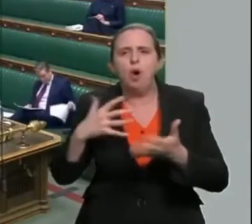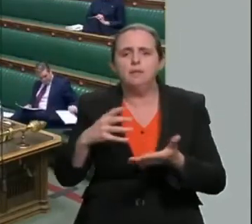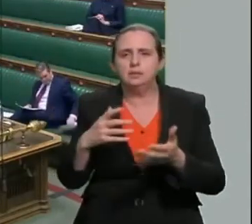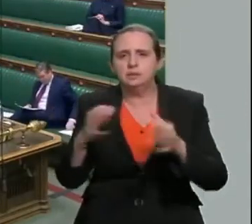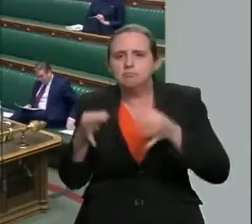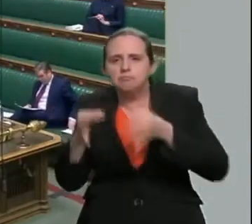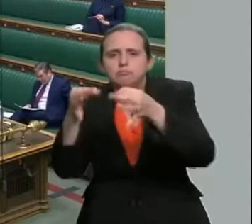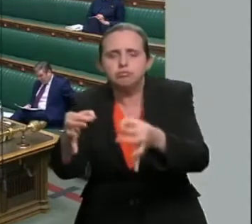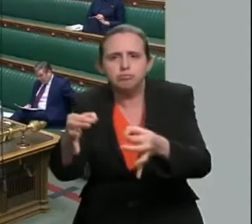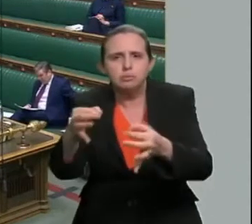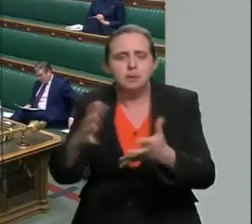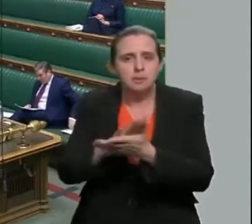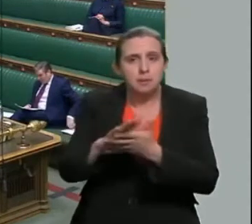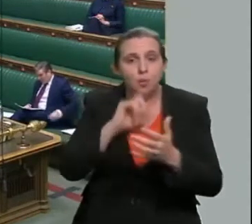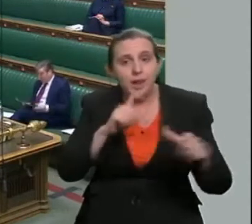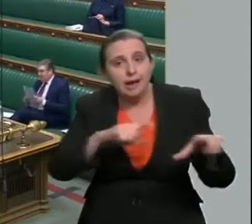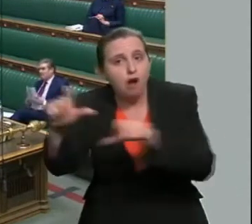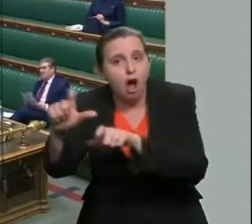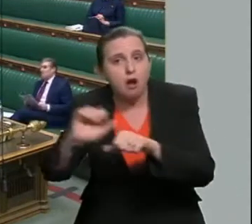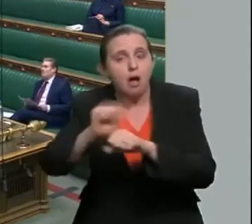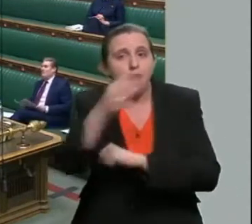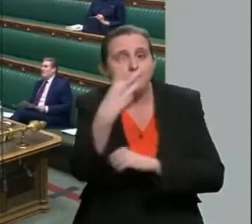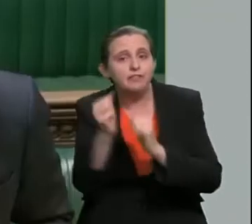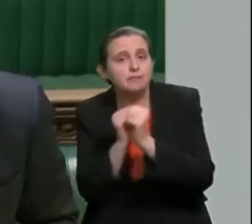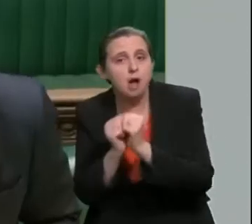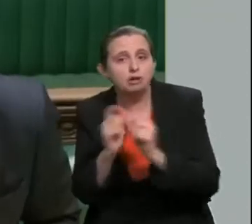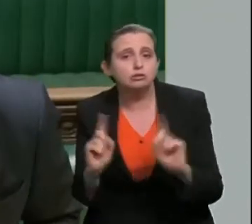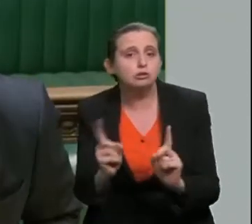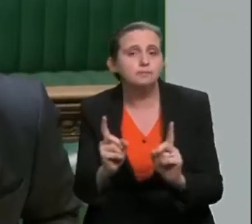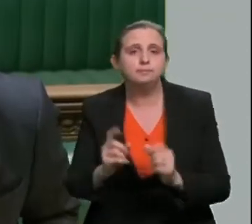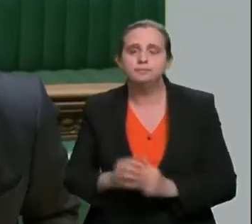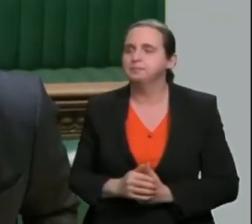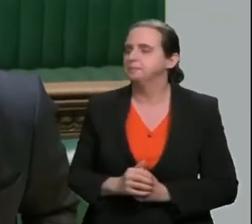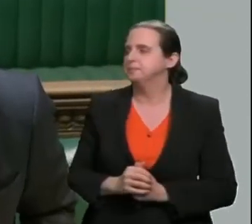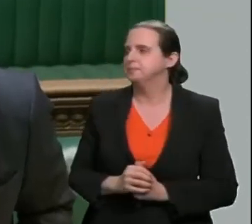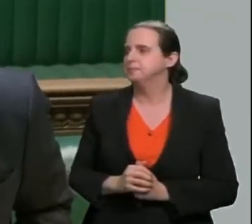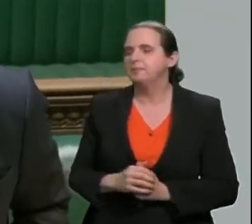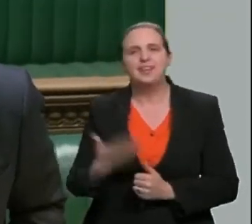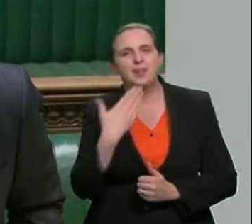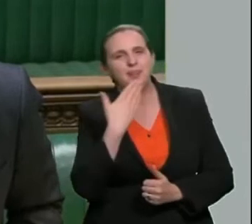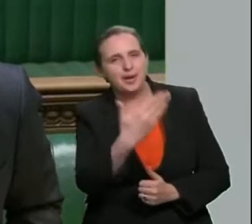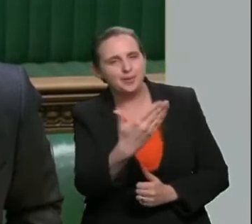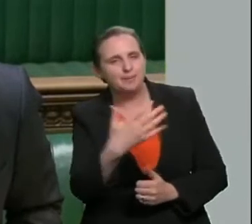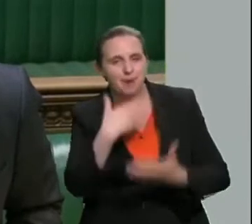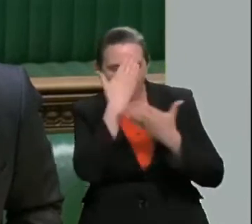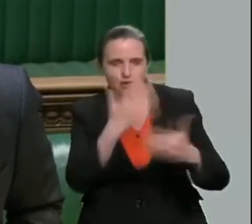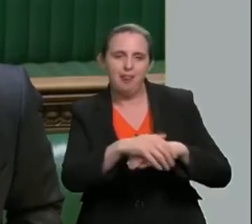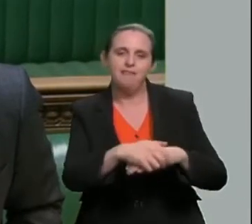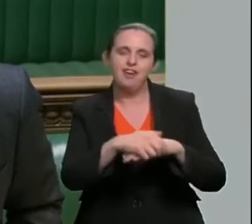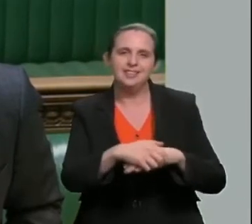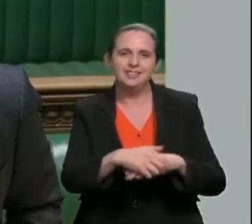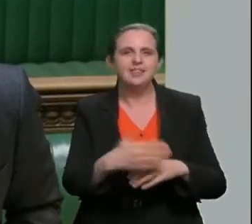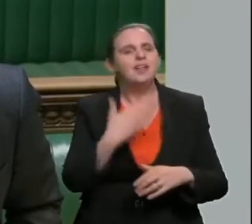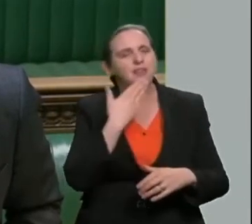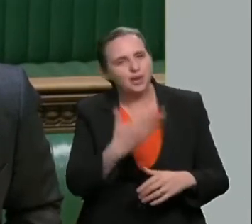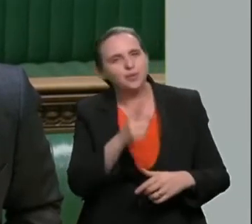I'm afraid, Mr. Speaker, I'm glad to hear him join in praise of the vaccine rollout, which is indeed, I think, a tribute to